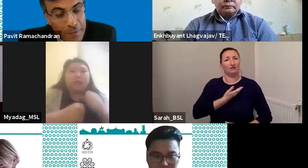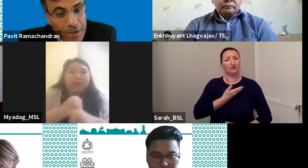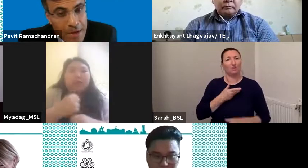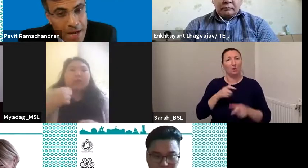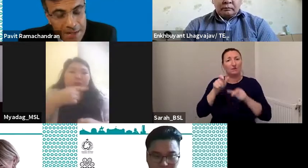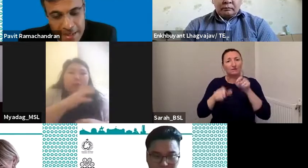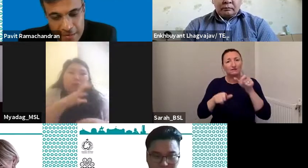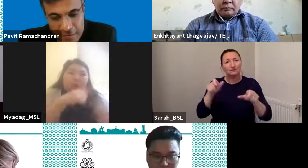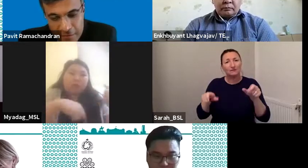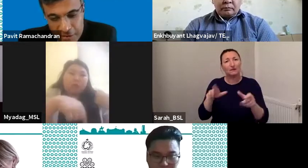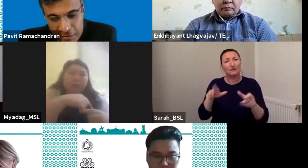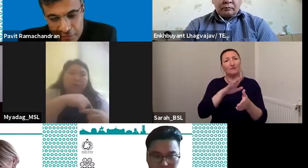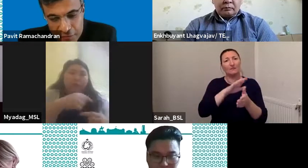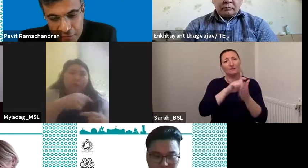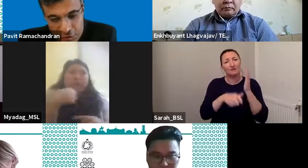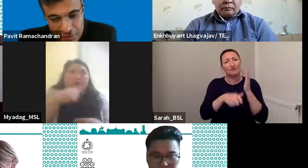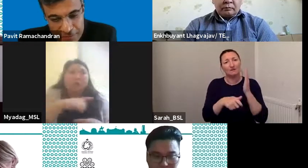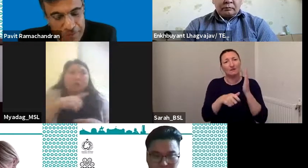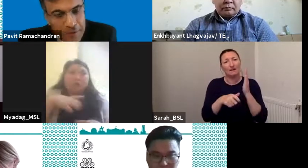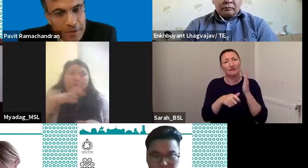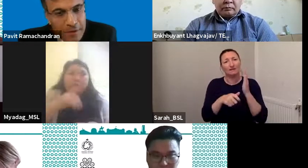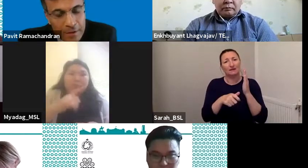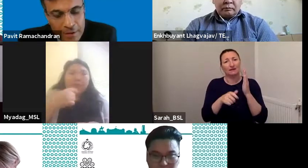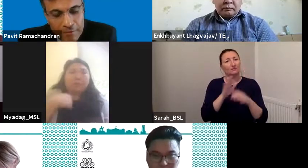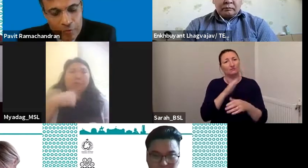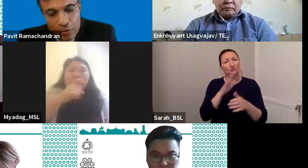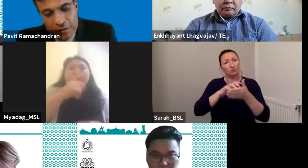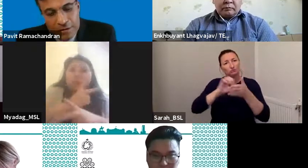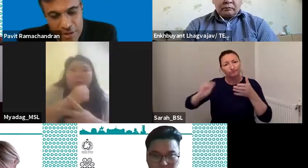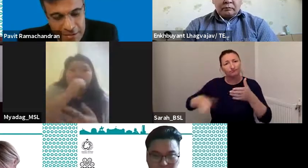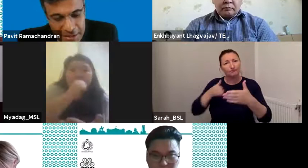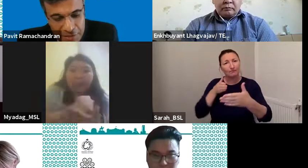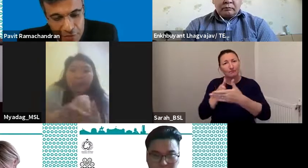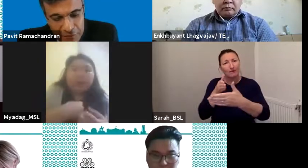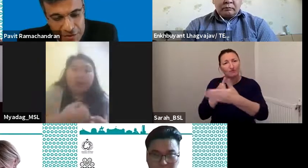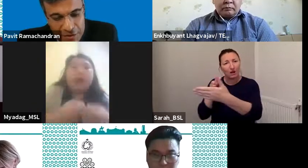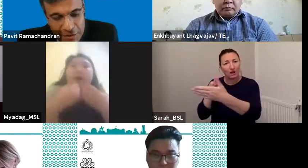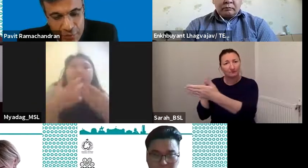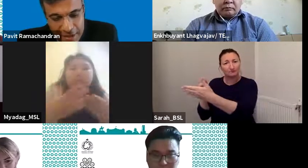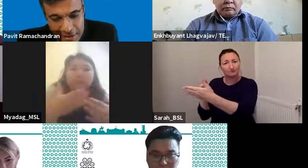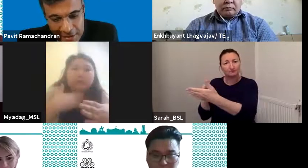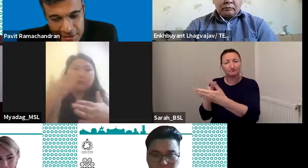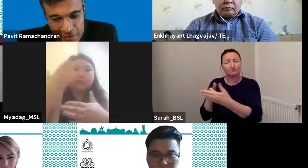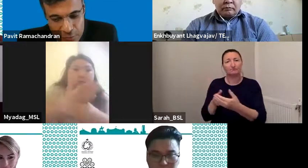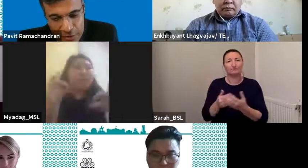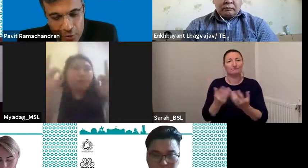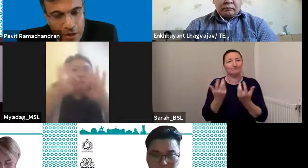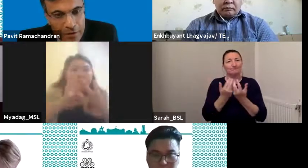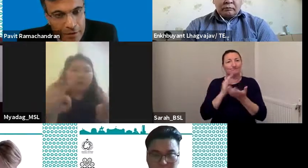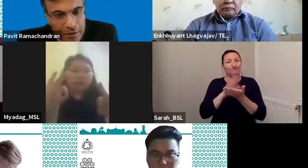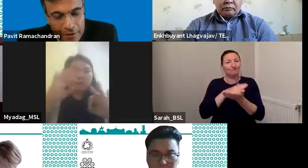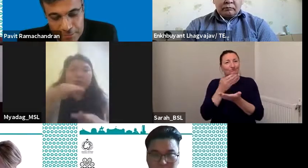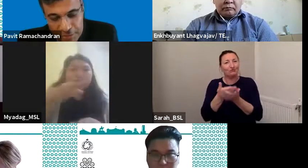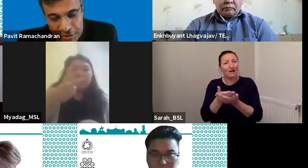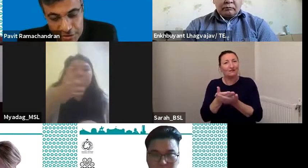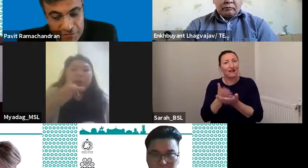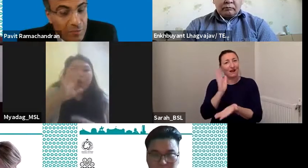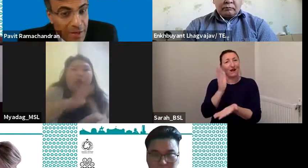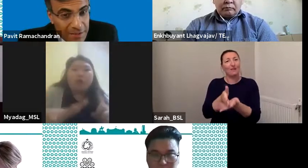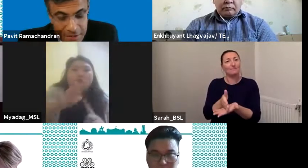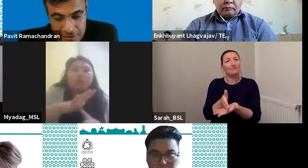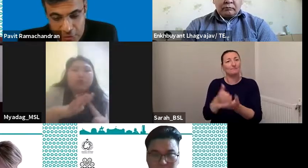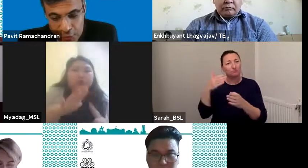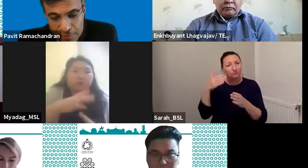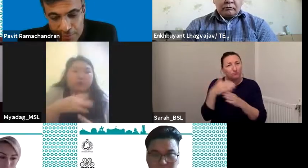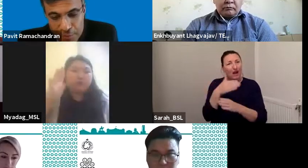environment and set a vision for the future. Full translation of this into practice will require a shift